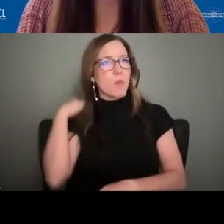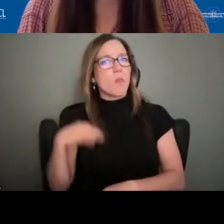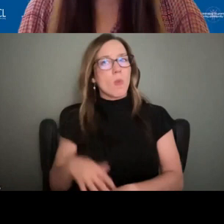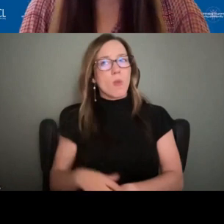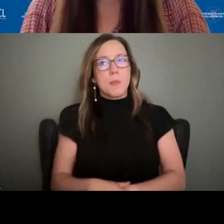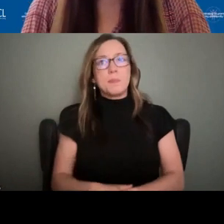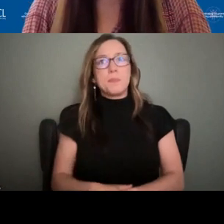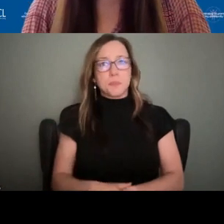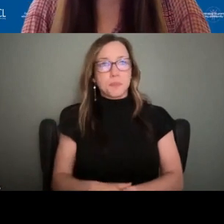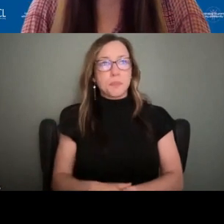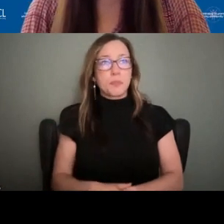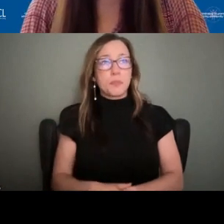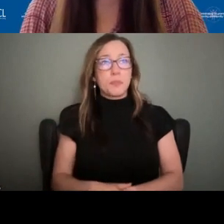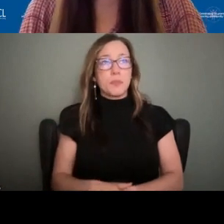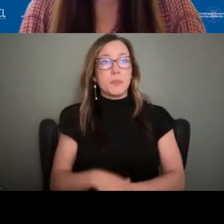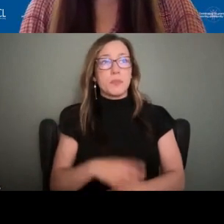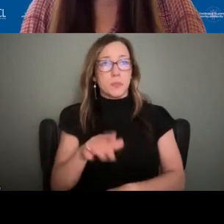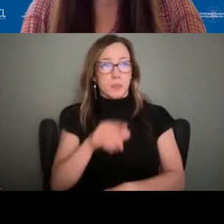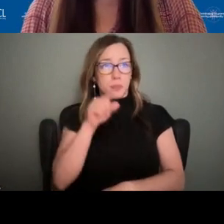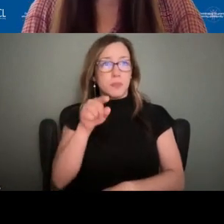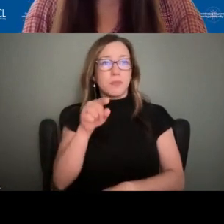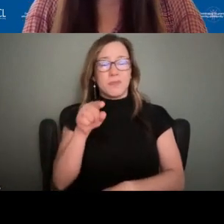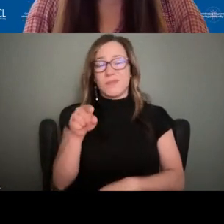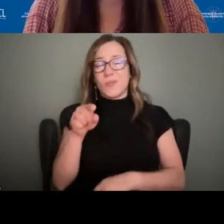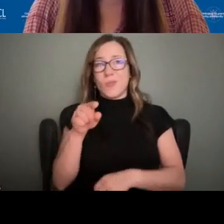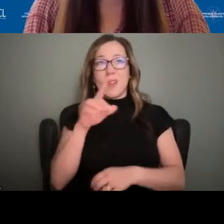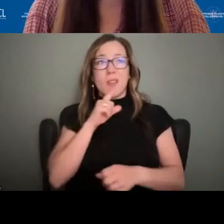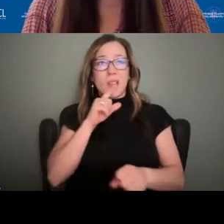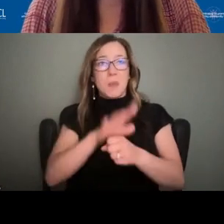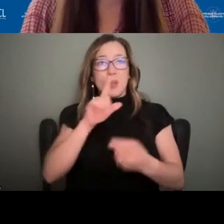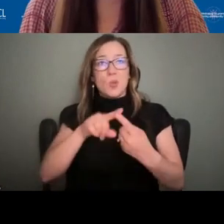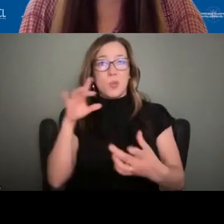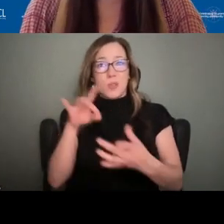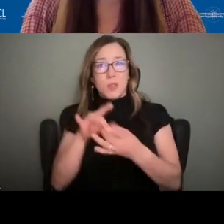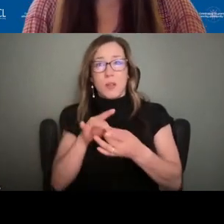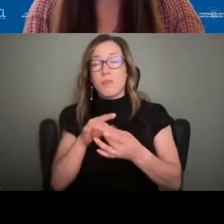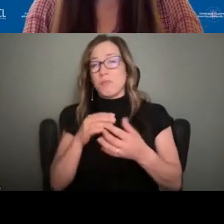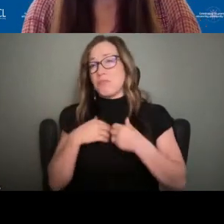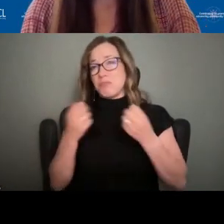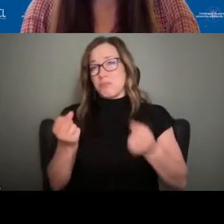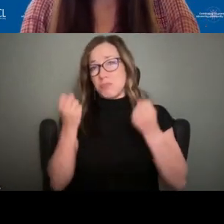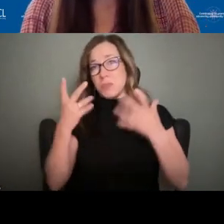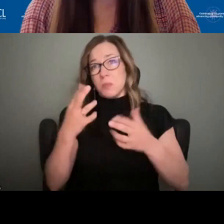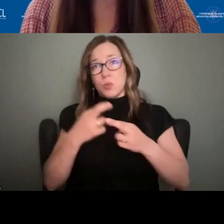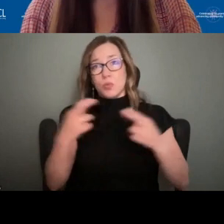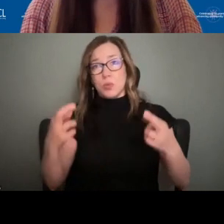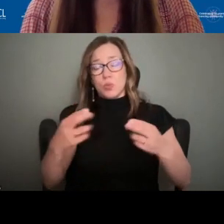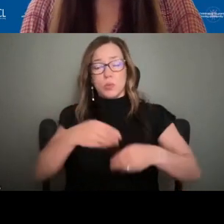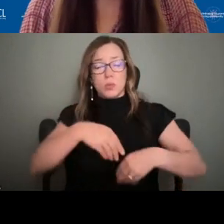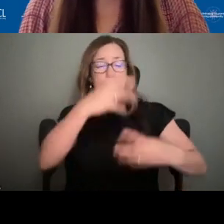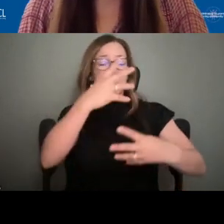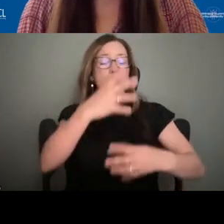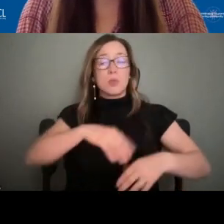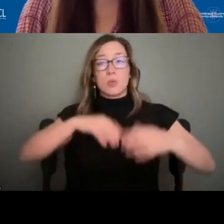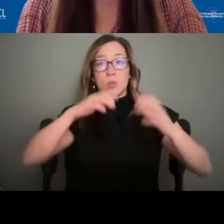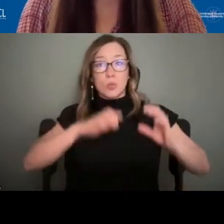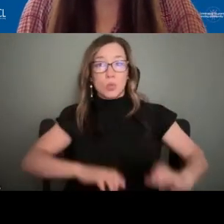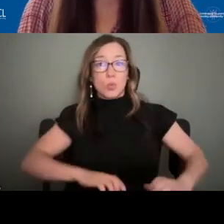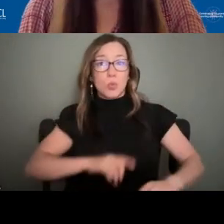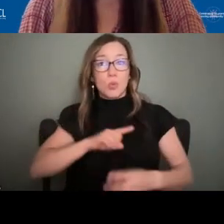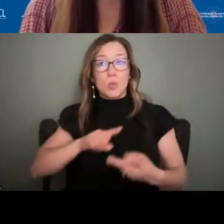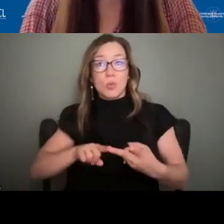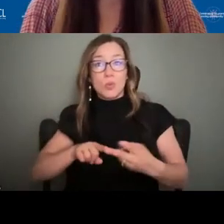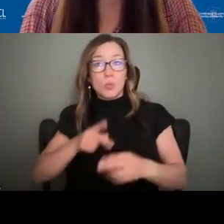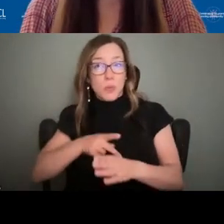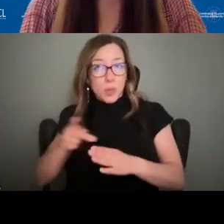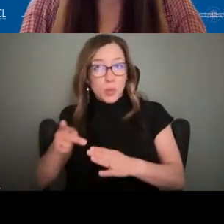Commit to Connect also maintains a website that is full of resources, both for consumers and for professionals. And